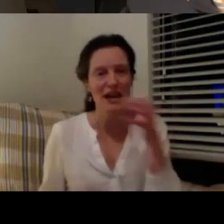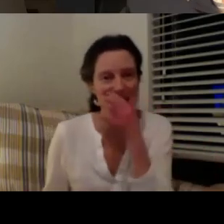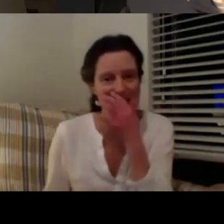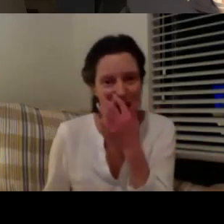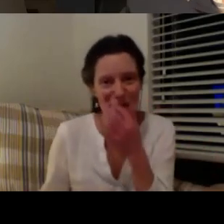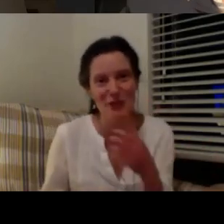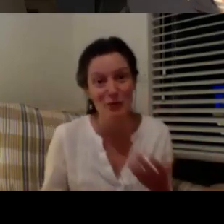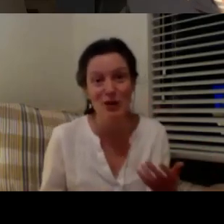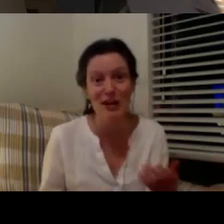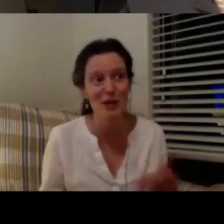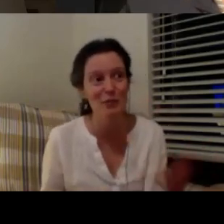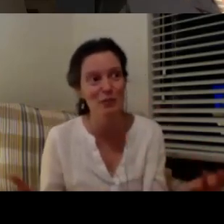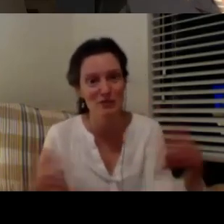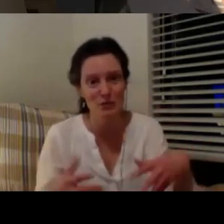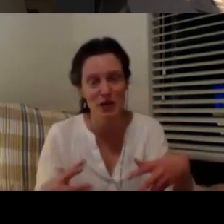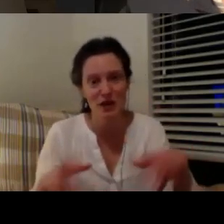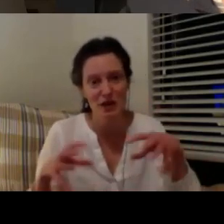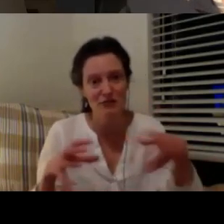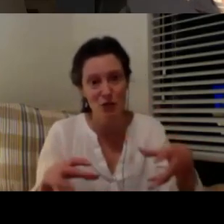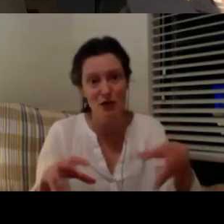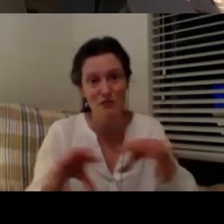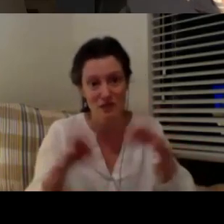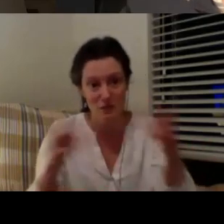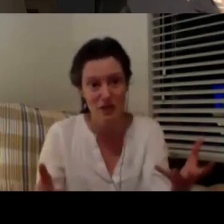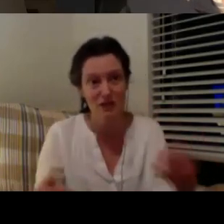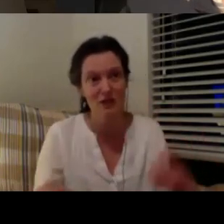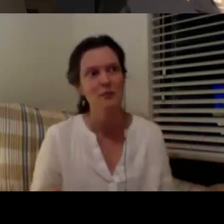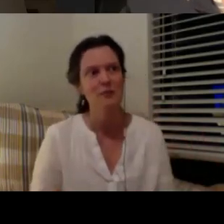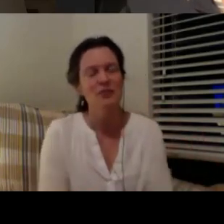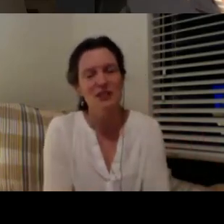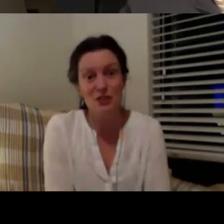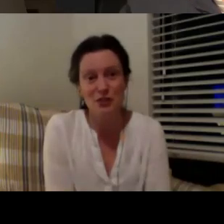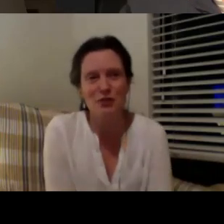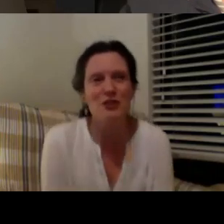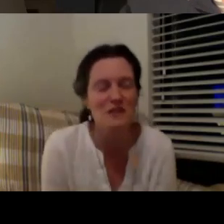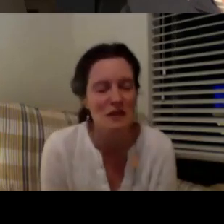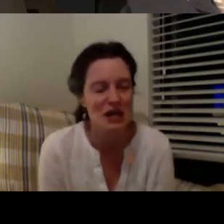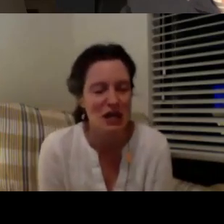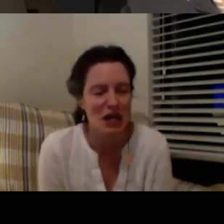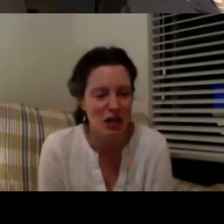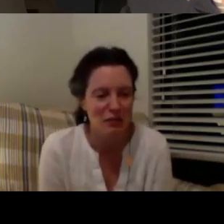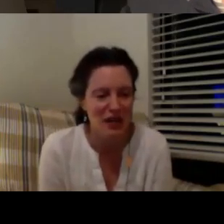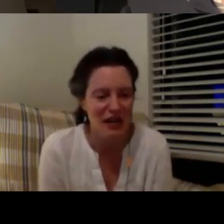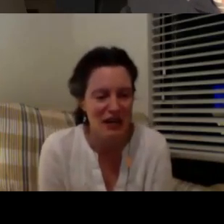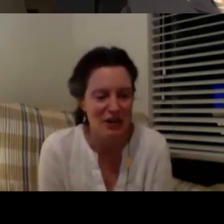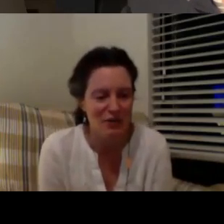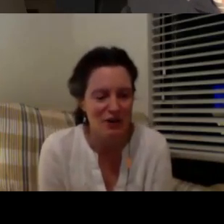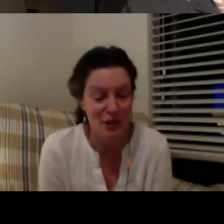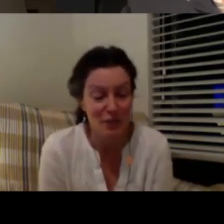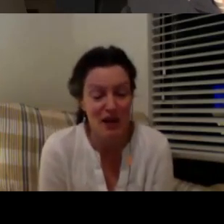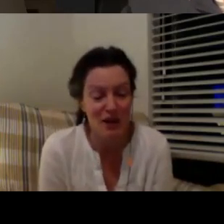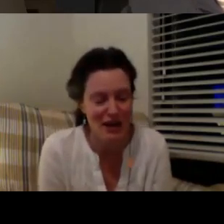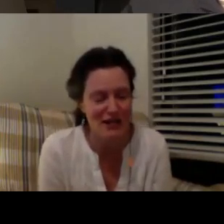it and we're great at it, but we're the ones who can't have jobs within the institutions